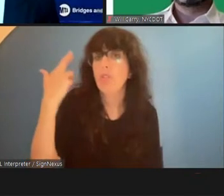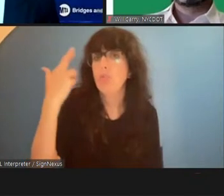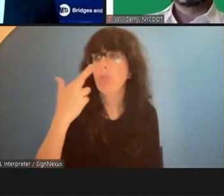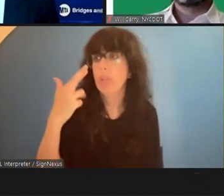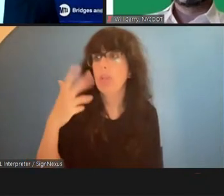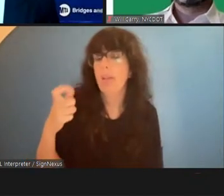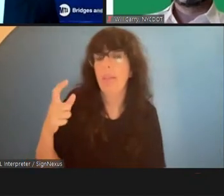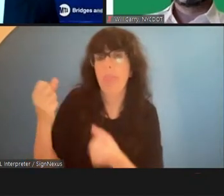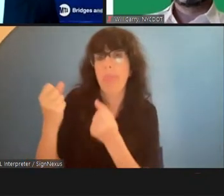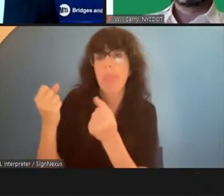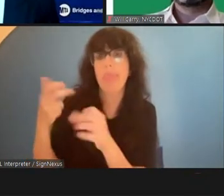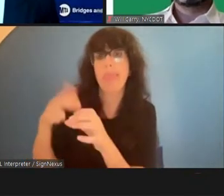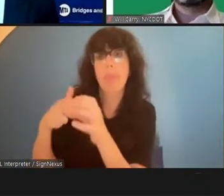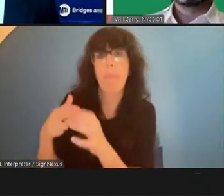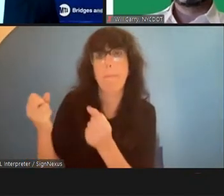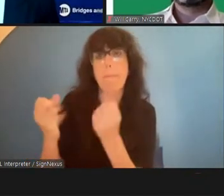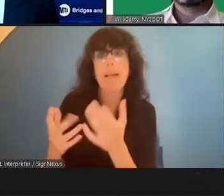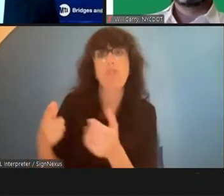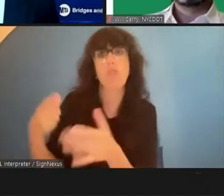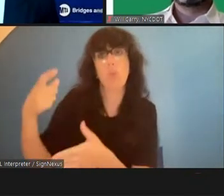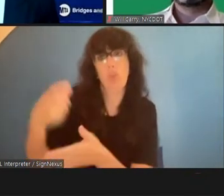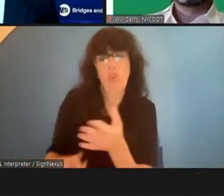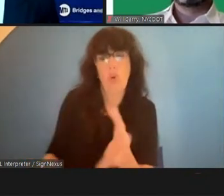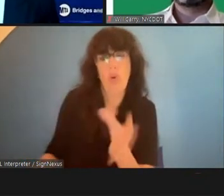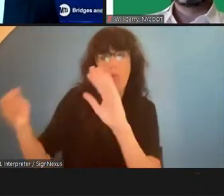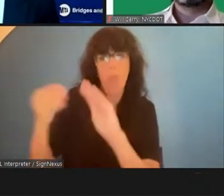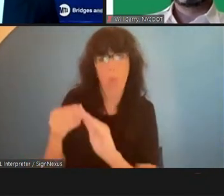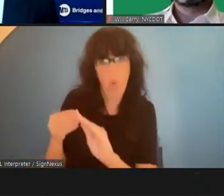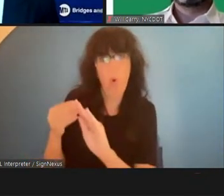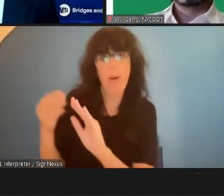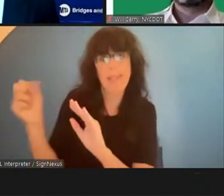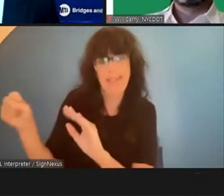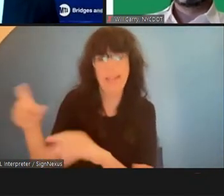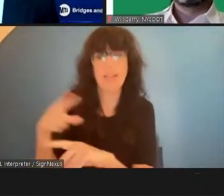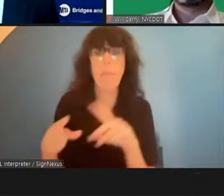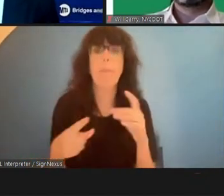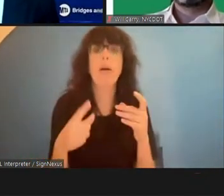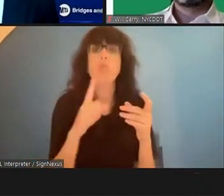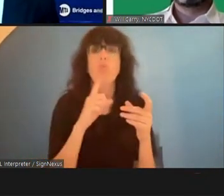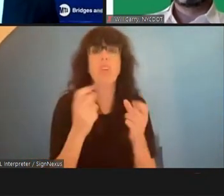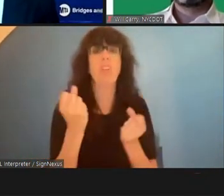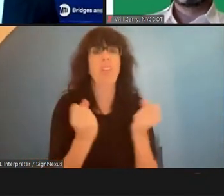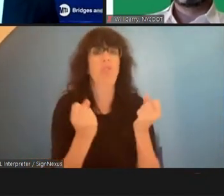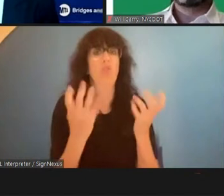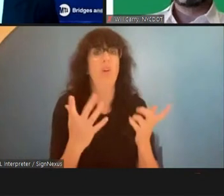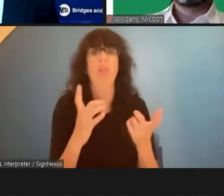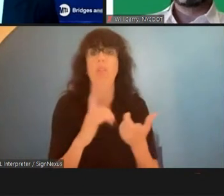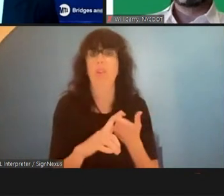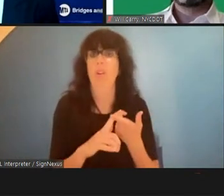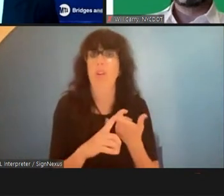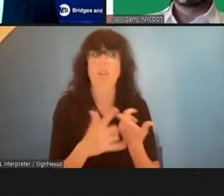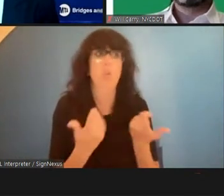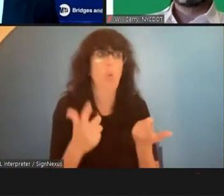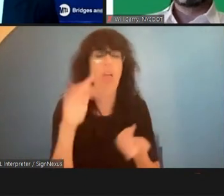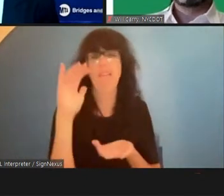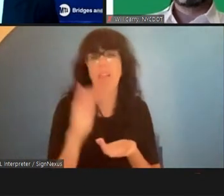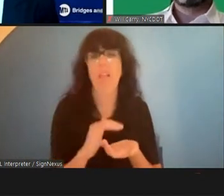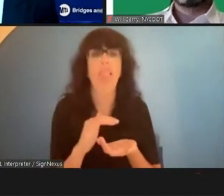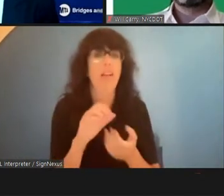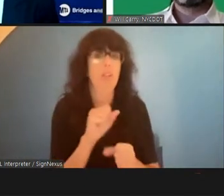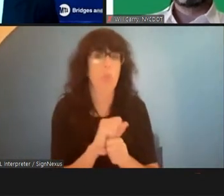surcharge but it is the driver who will ultimately pay in significantly fewer trips and lower